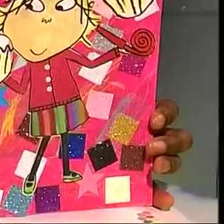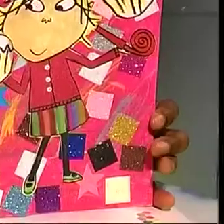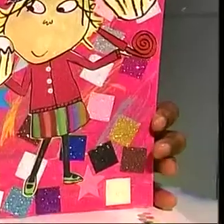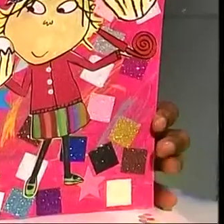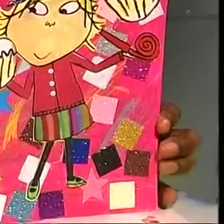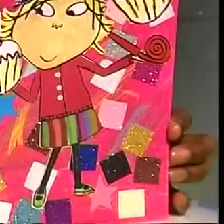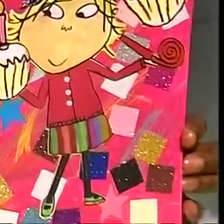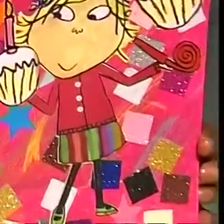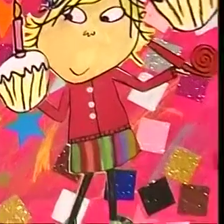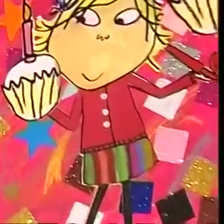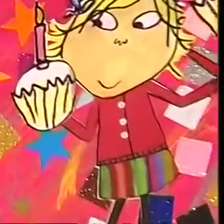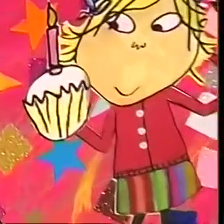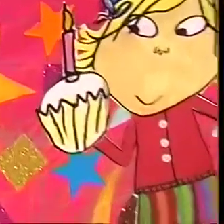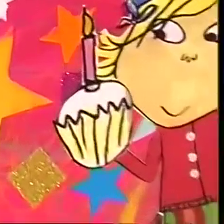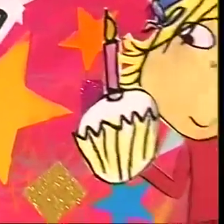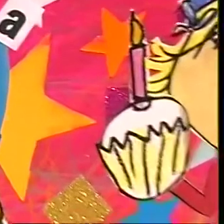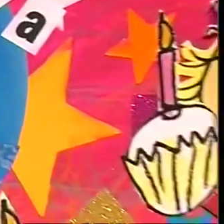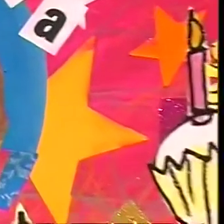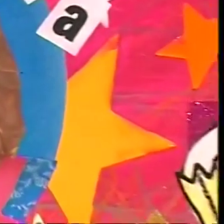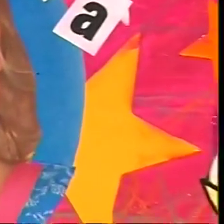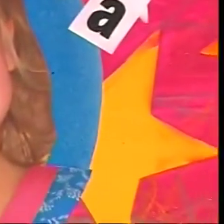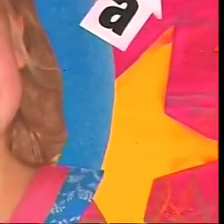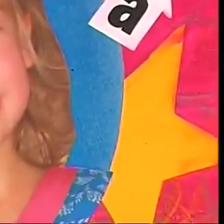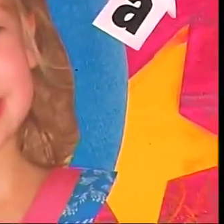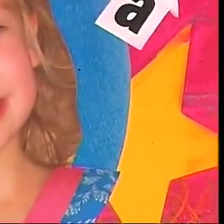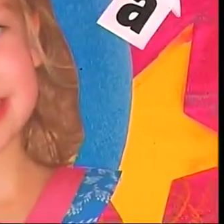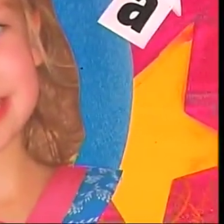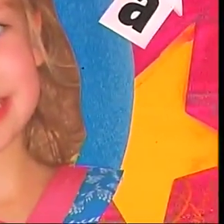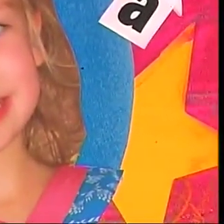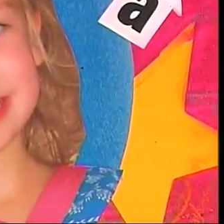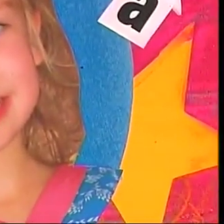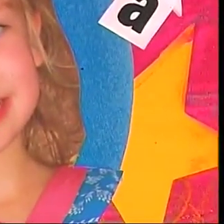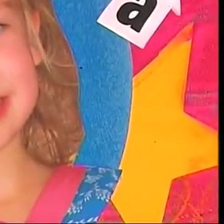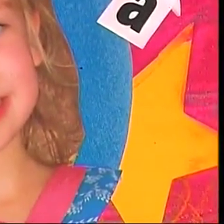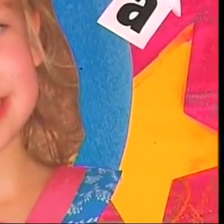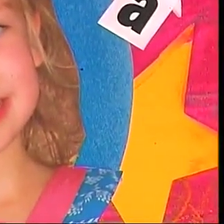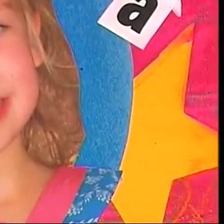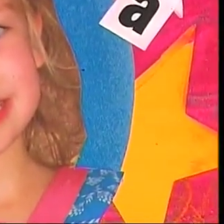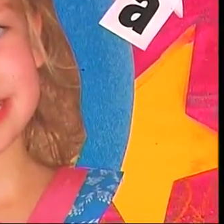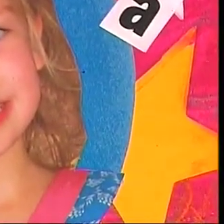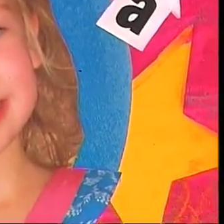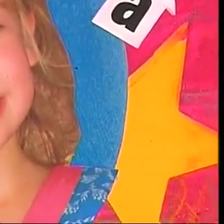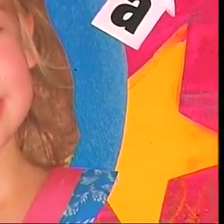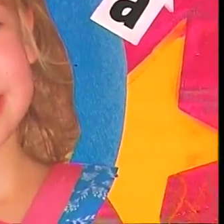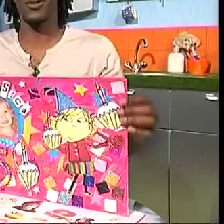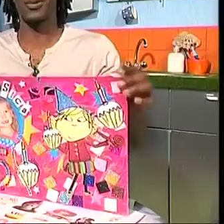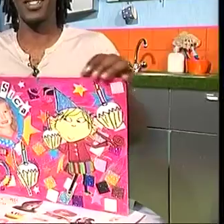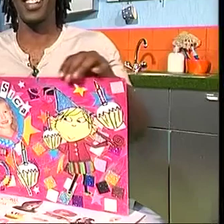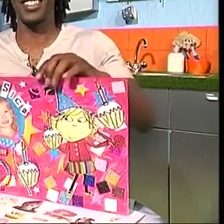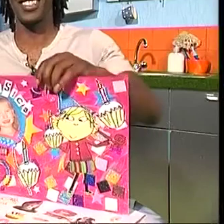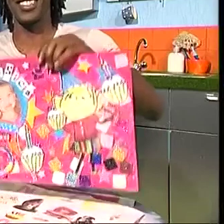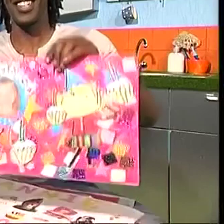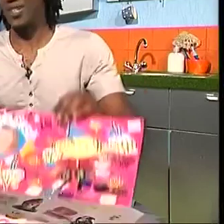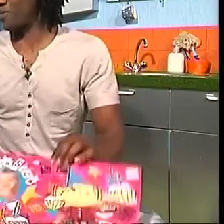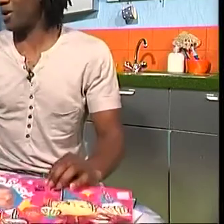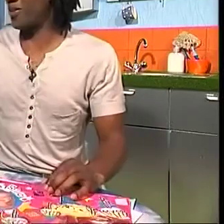girl, Jessica, who is 5 today. Happy birthday, Jessica. Lots of love on your special day from Mummy and Daddy and from